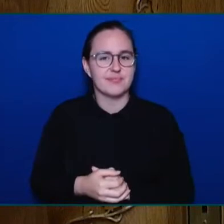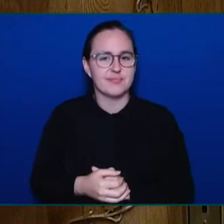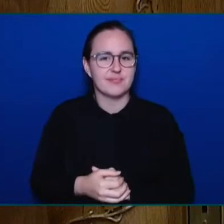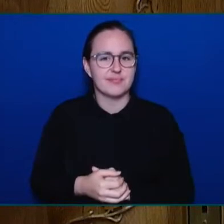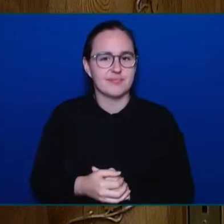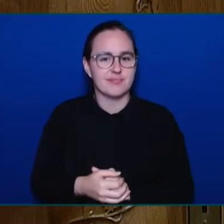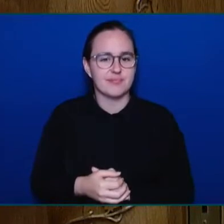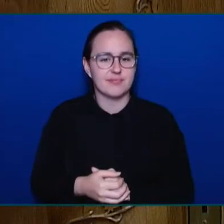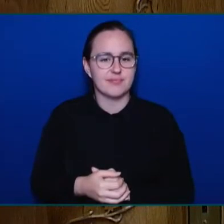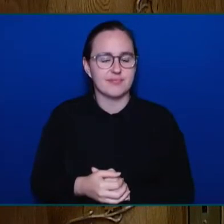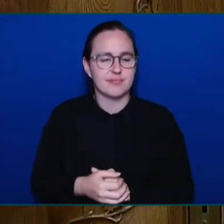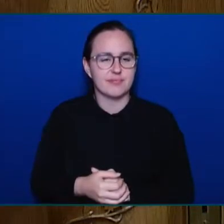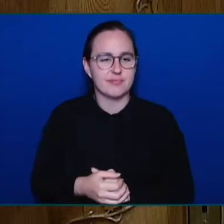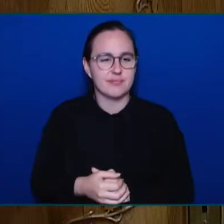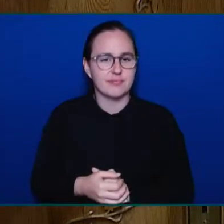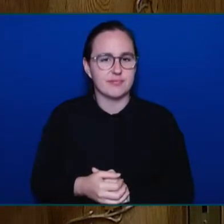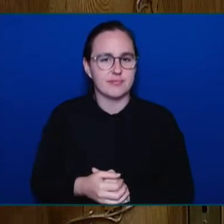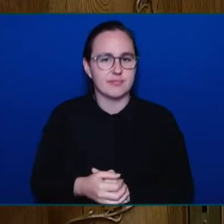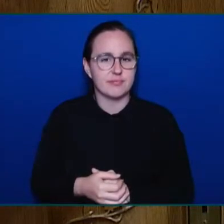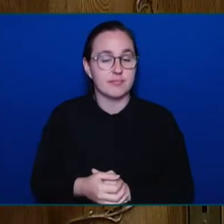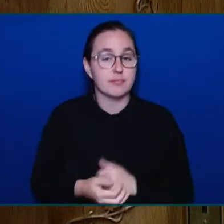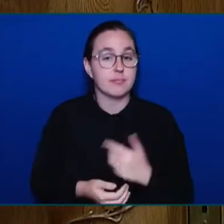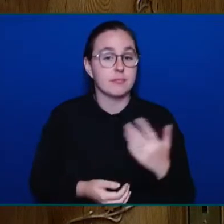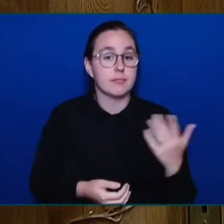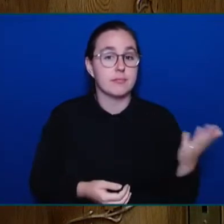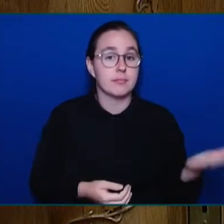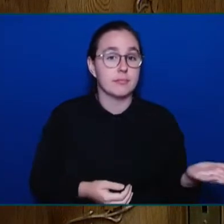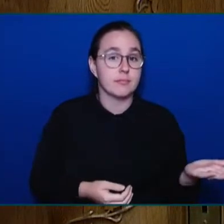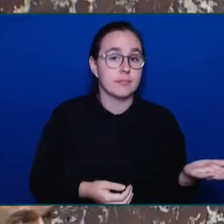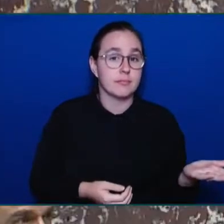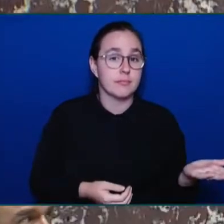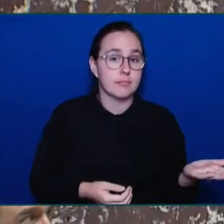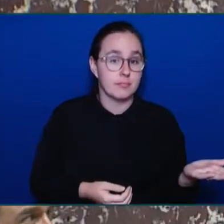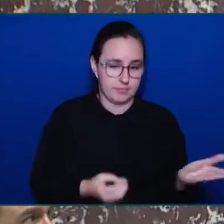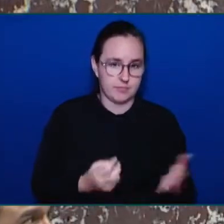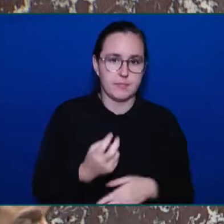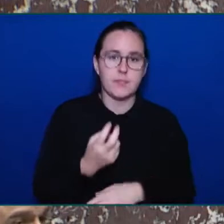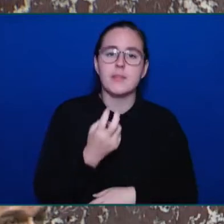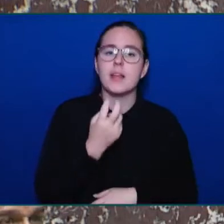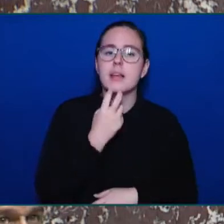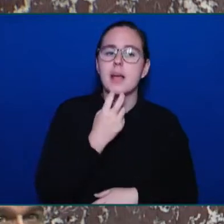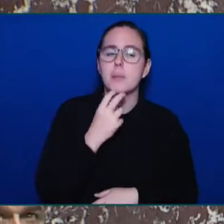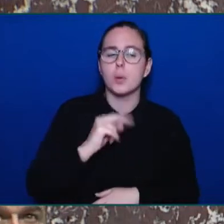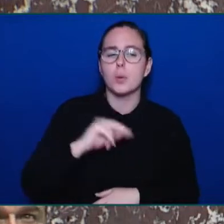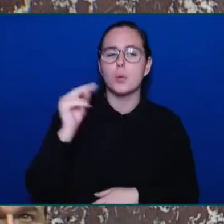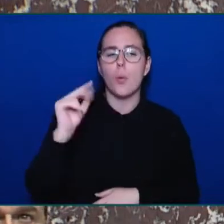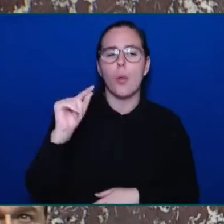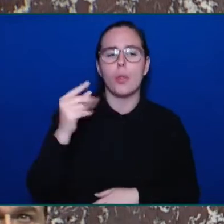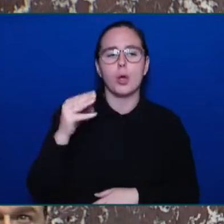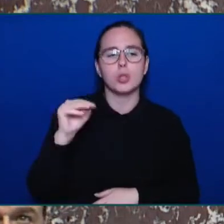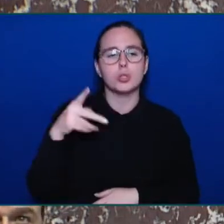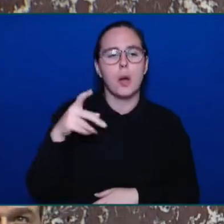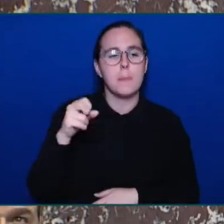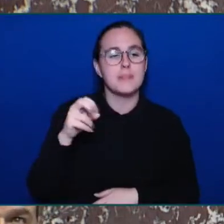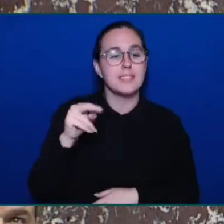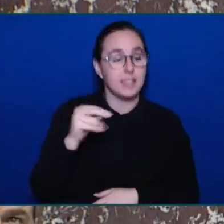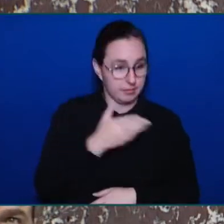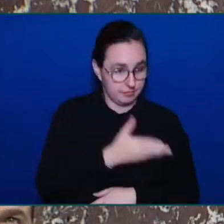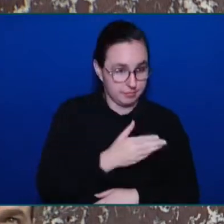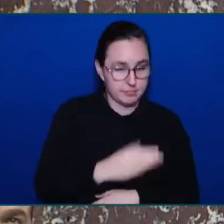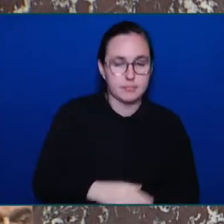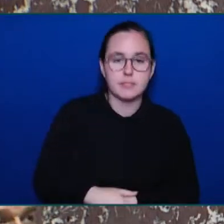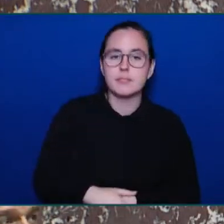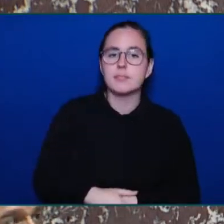Member for Kamloops North Thompson. Thank you, Mr. Speaker. I rise today to introduce a couple of people that have traveled here from